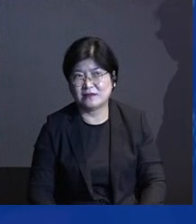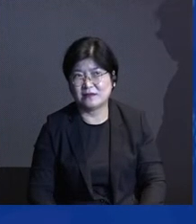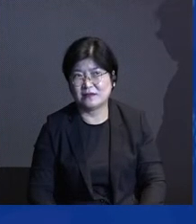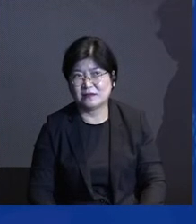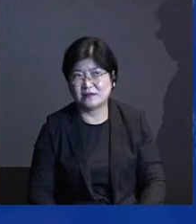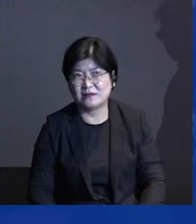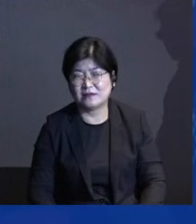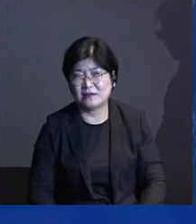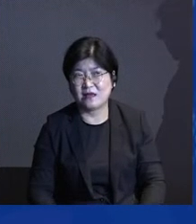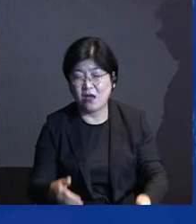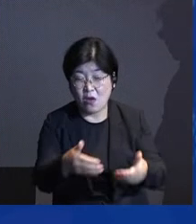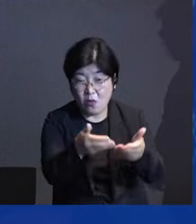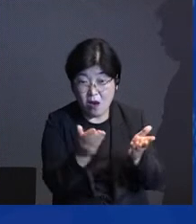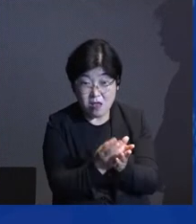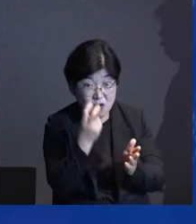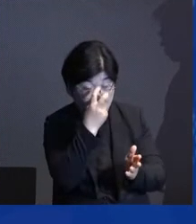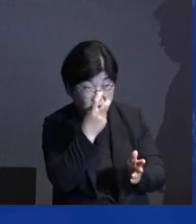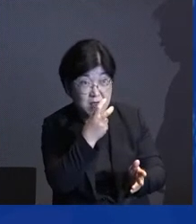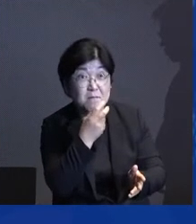managed effectively,